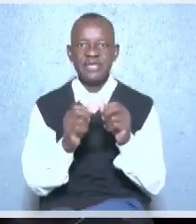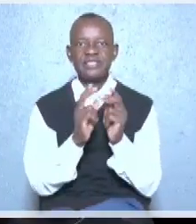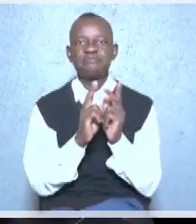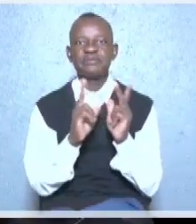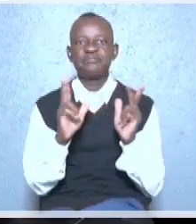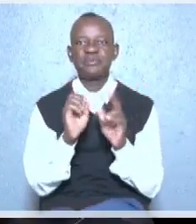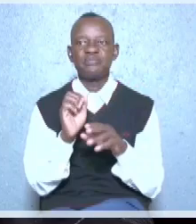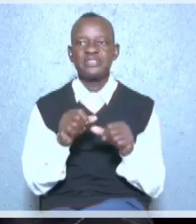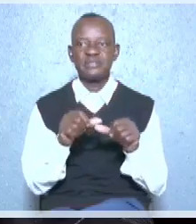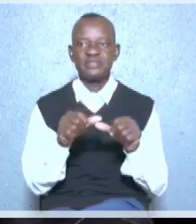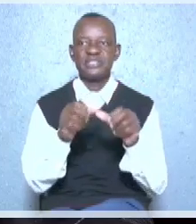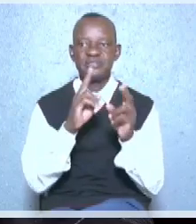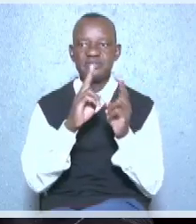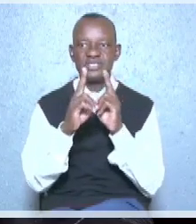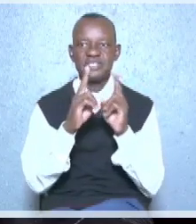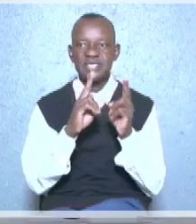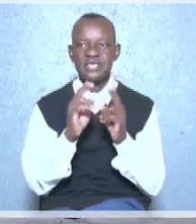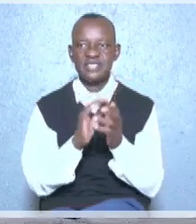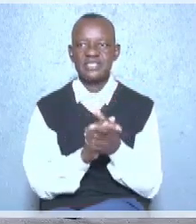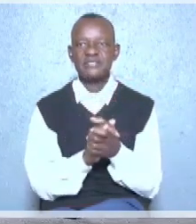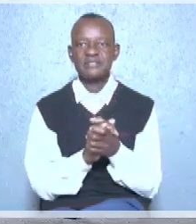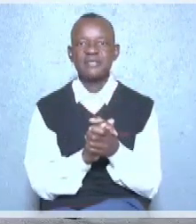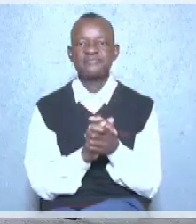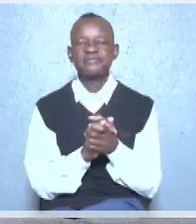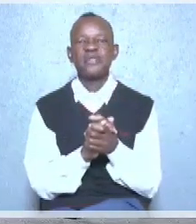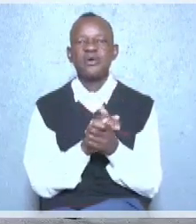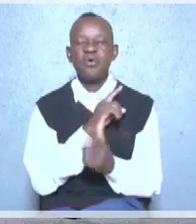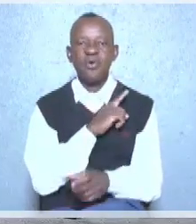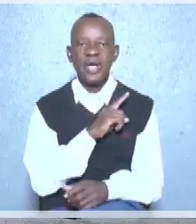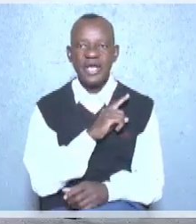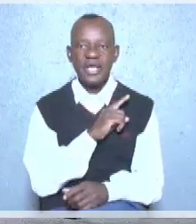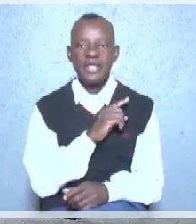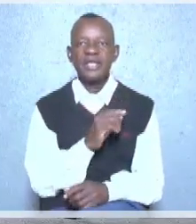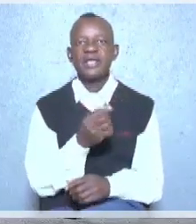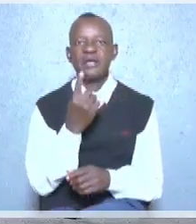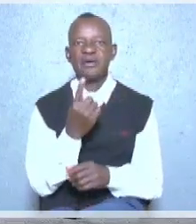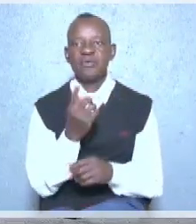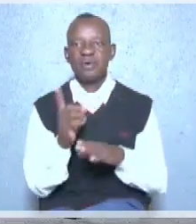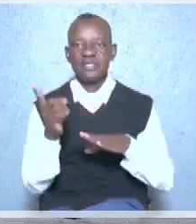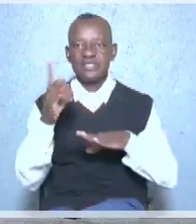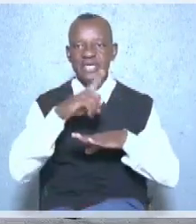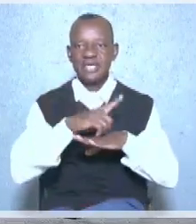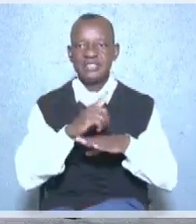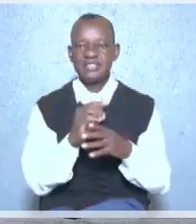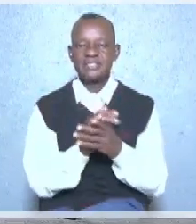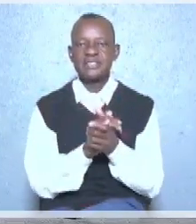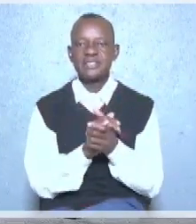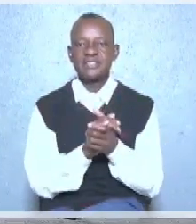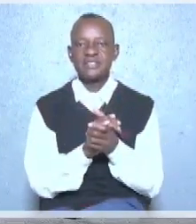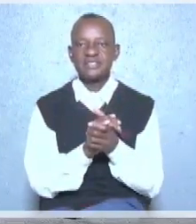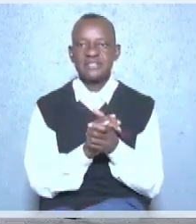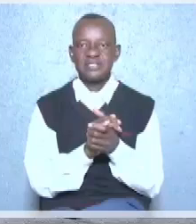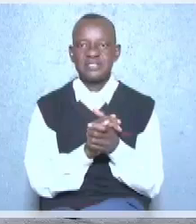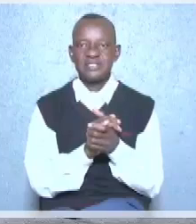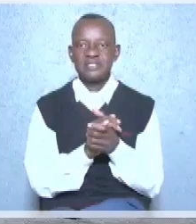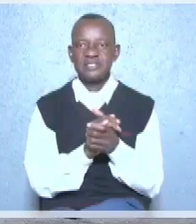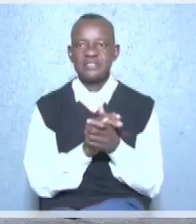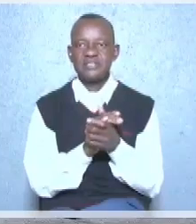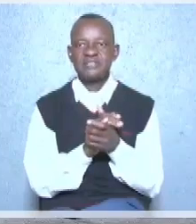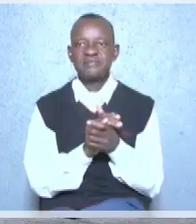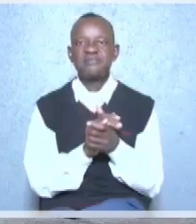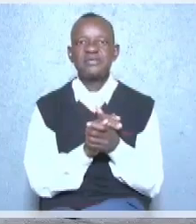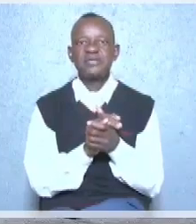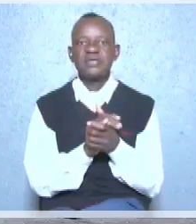version, and at the end of the day, somebody's life's experiences have been watered down because of the